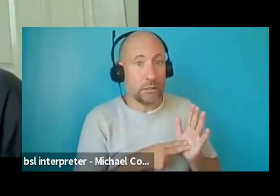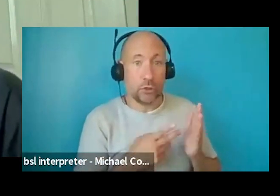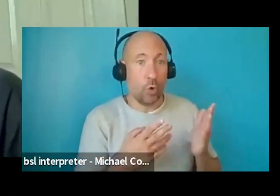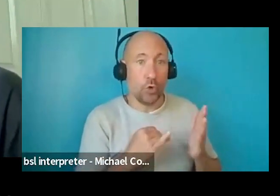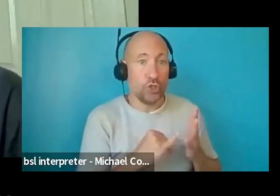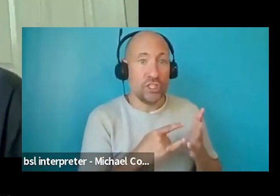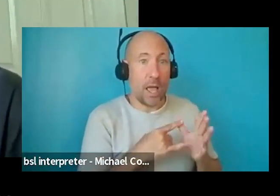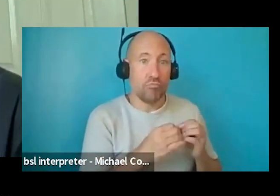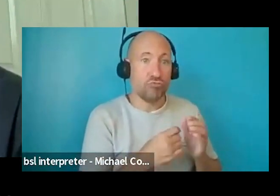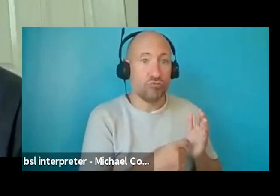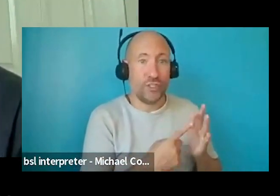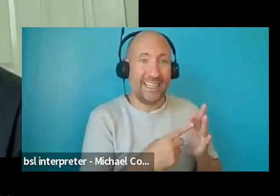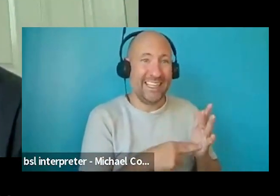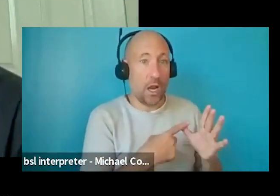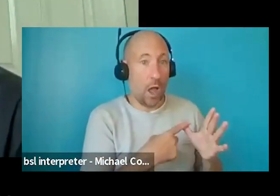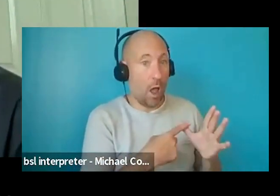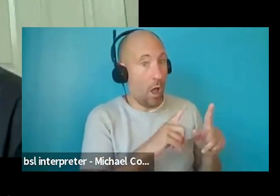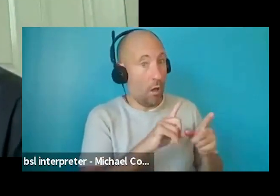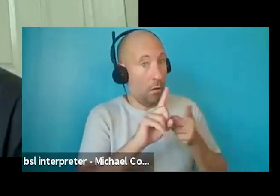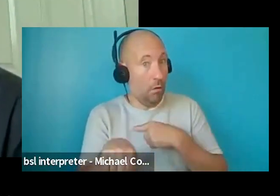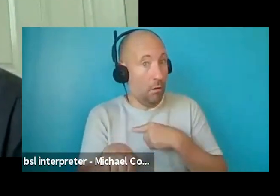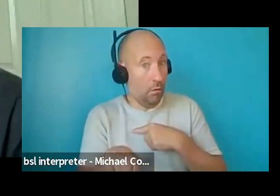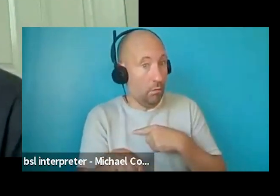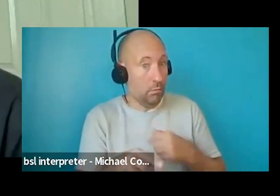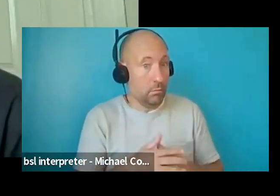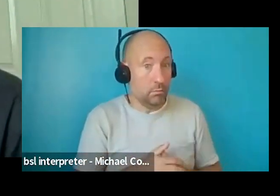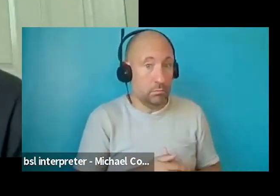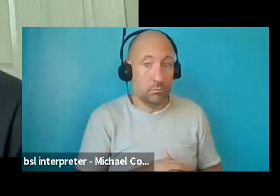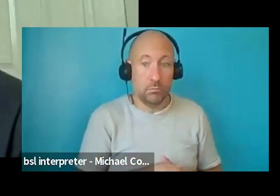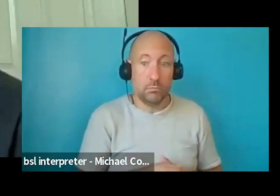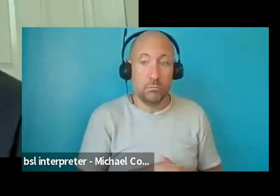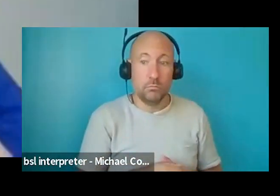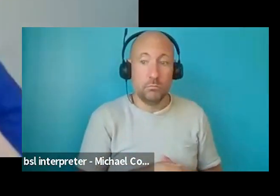if that's also your interpretation.